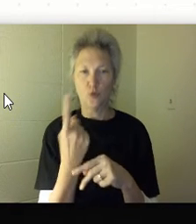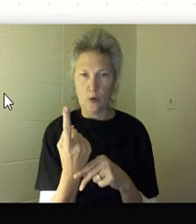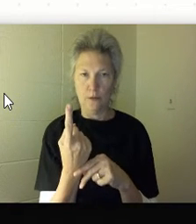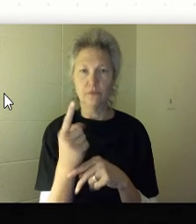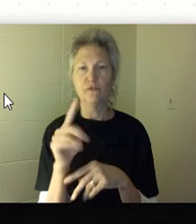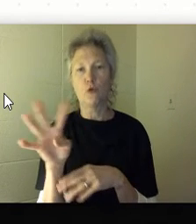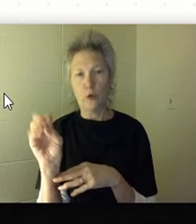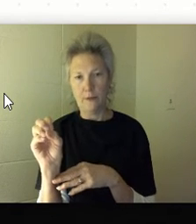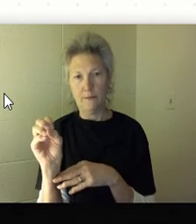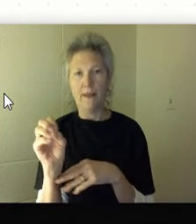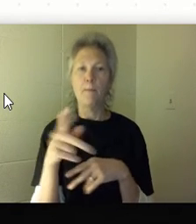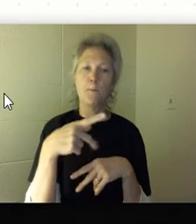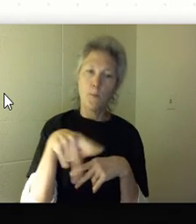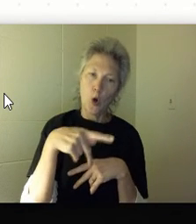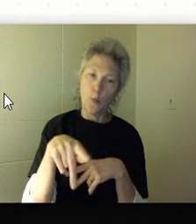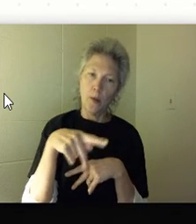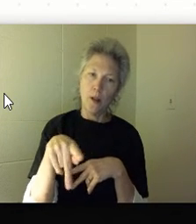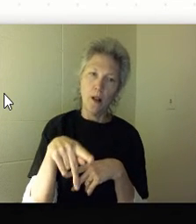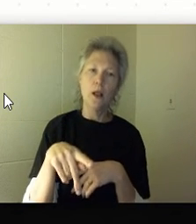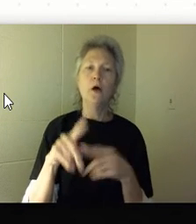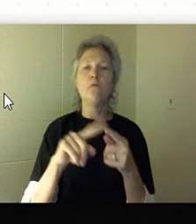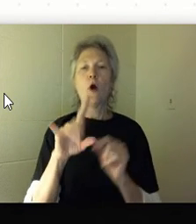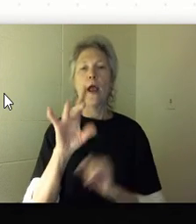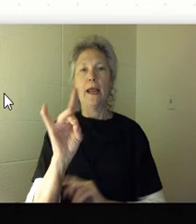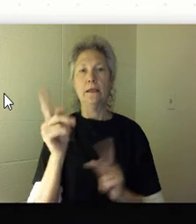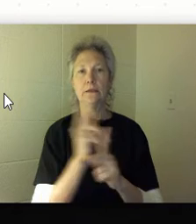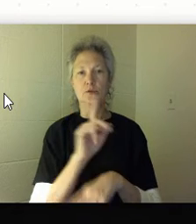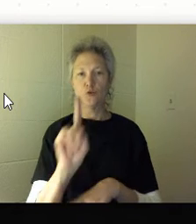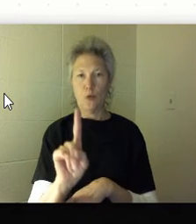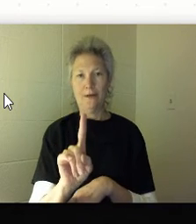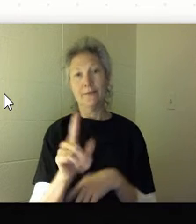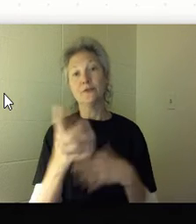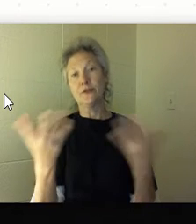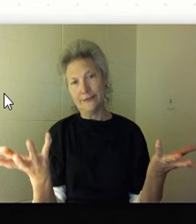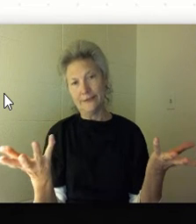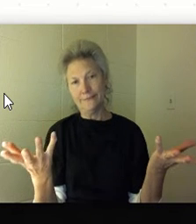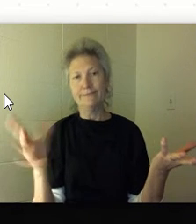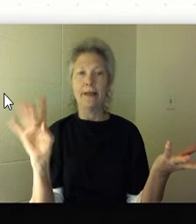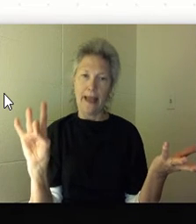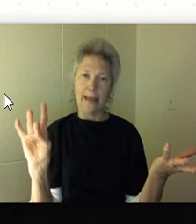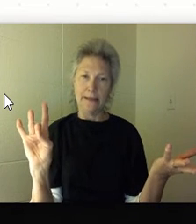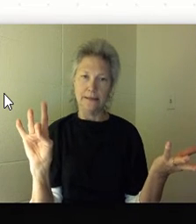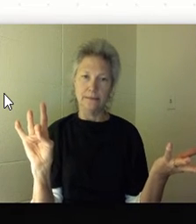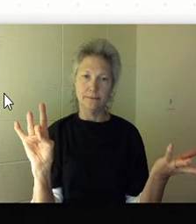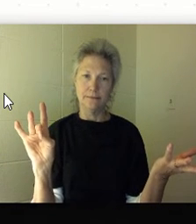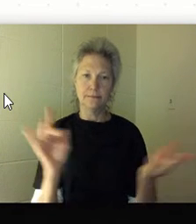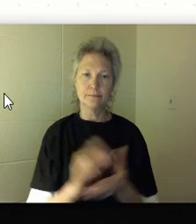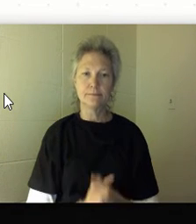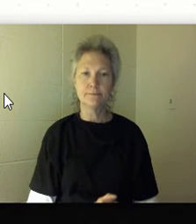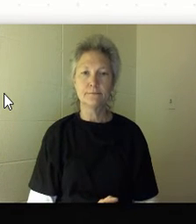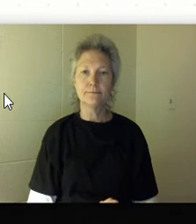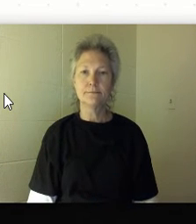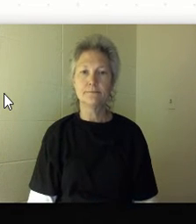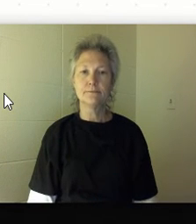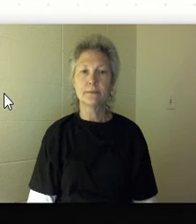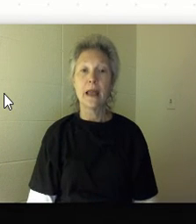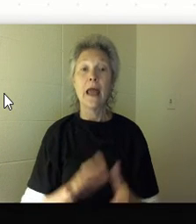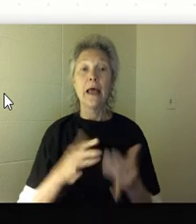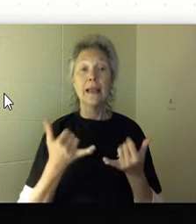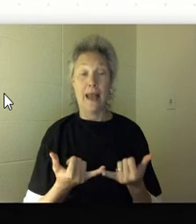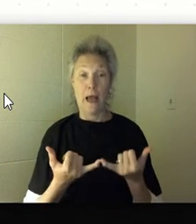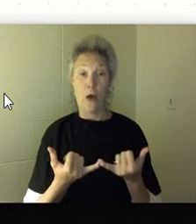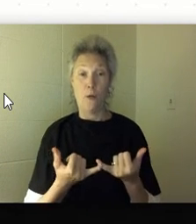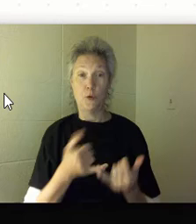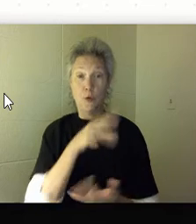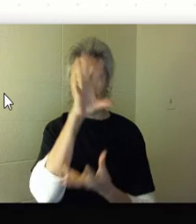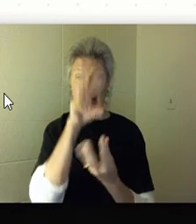to do purple for 8 times 1, which is 8. So now I'm going